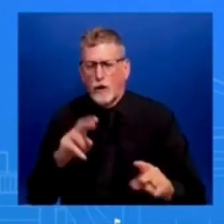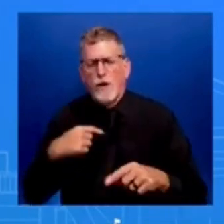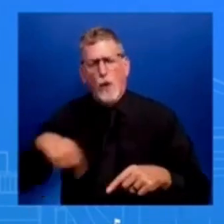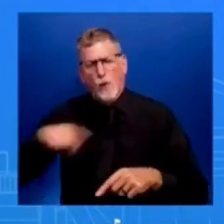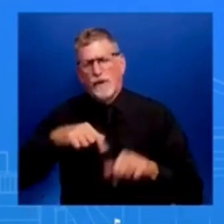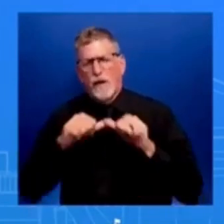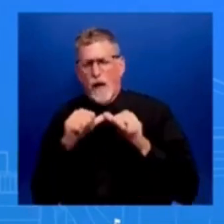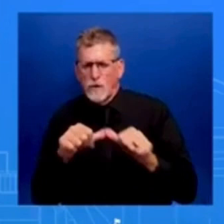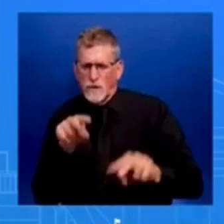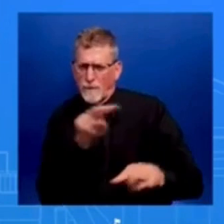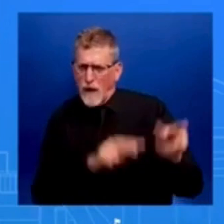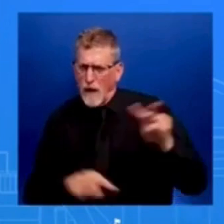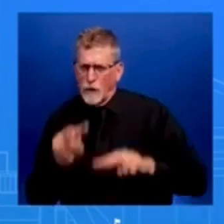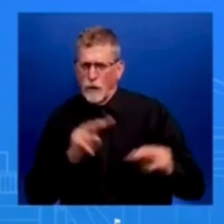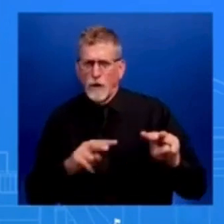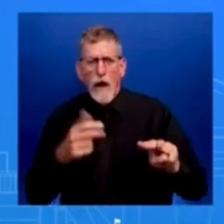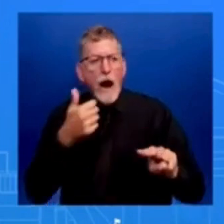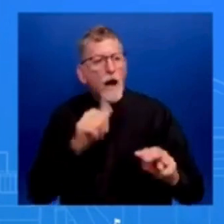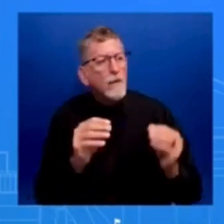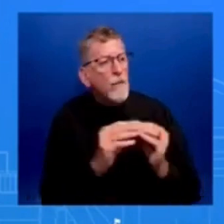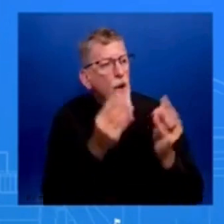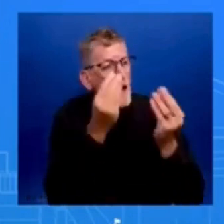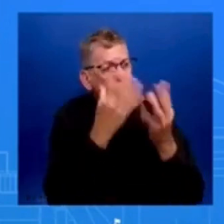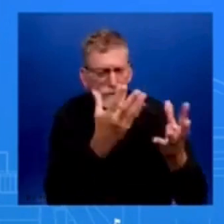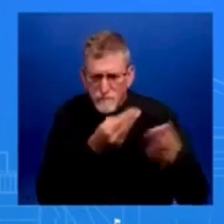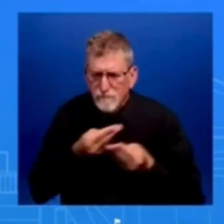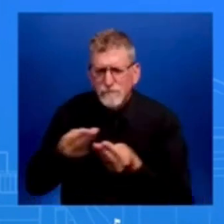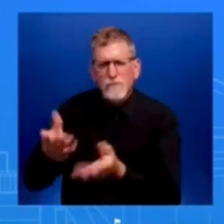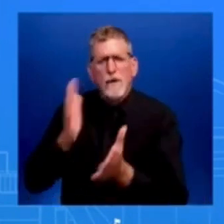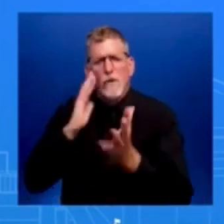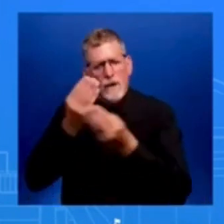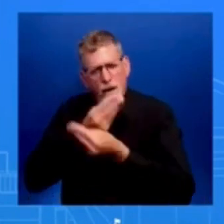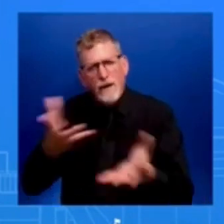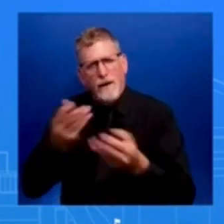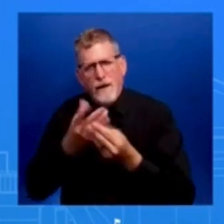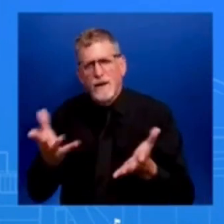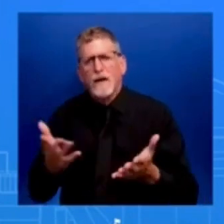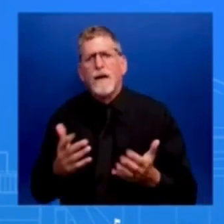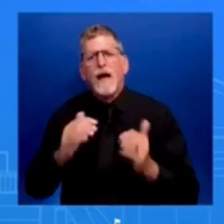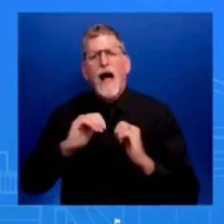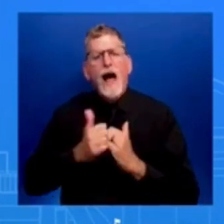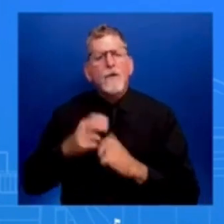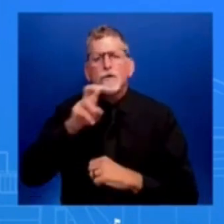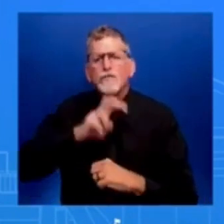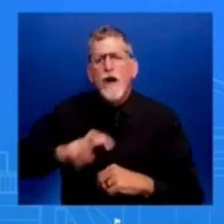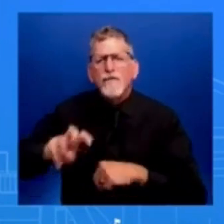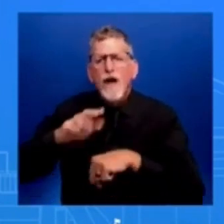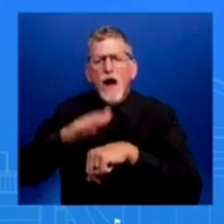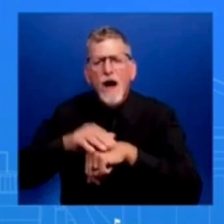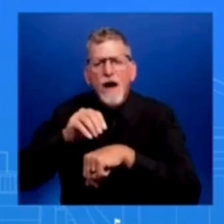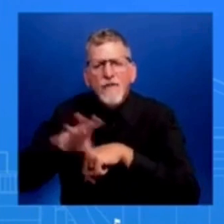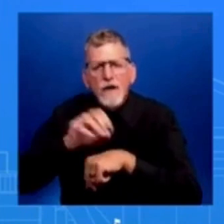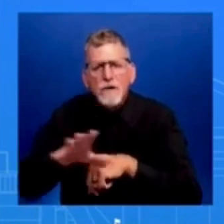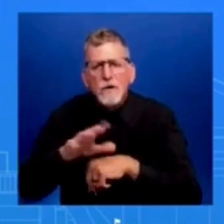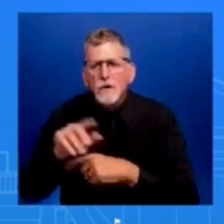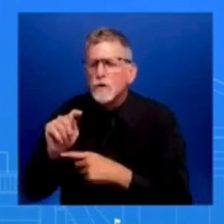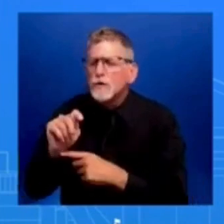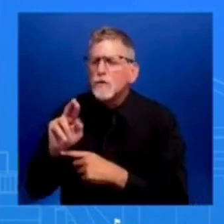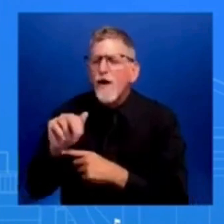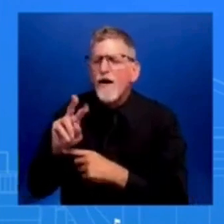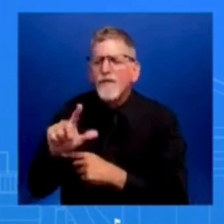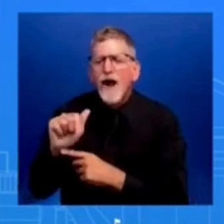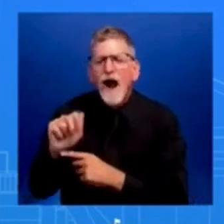U.S. citizens in the region through the travel advisories, alerts, and travel.state.gov. We strongly